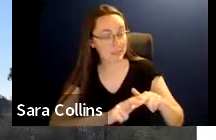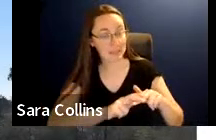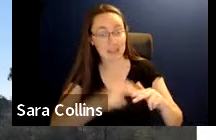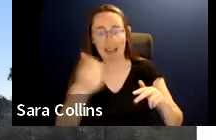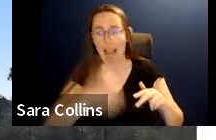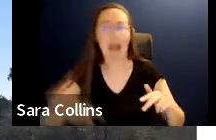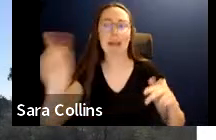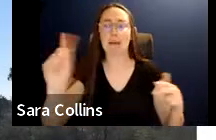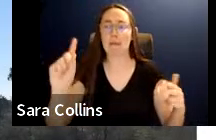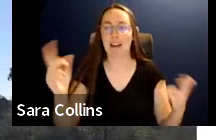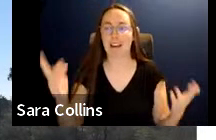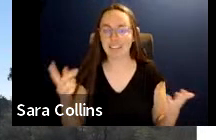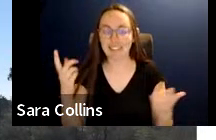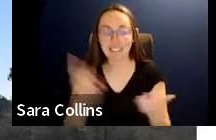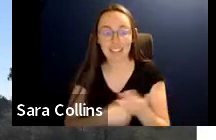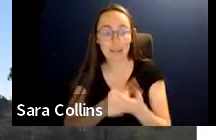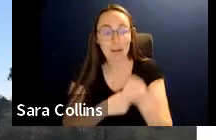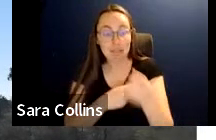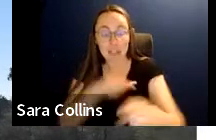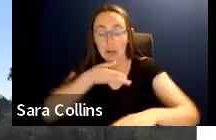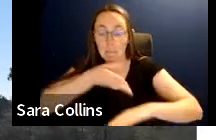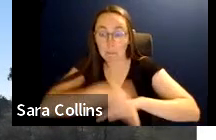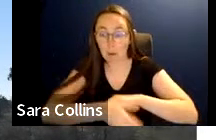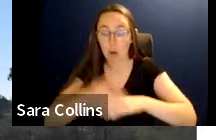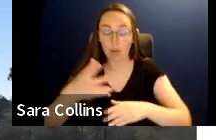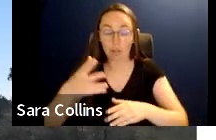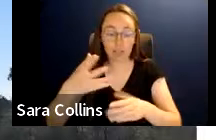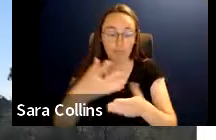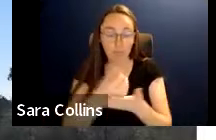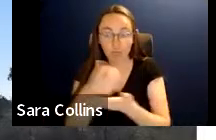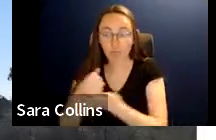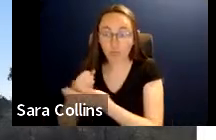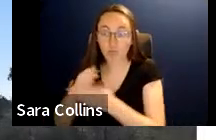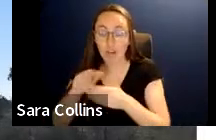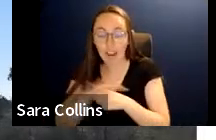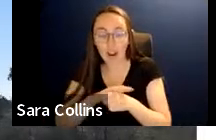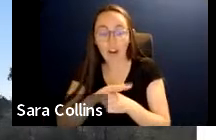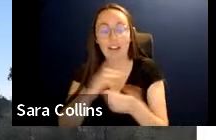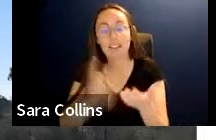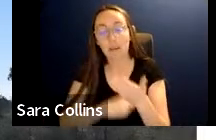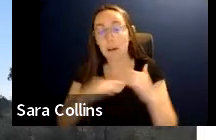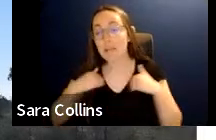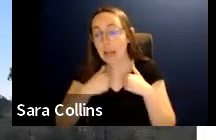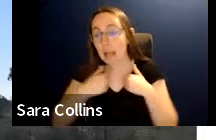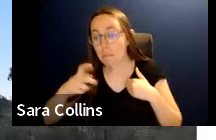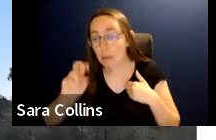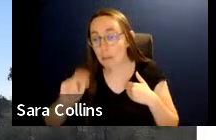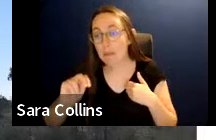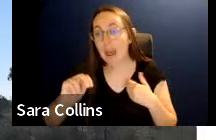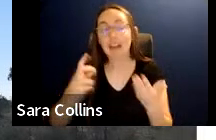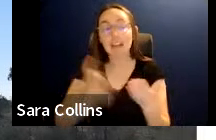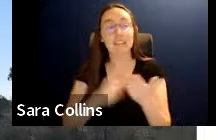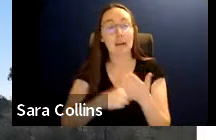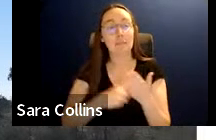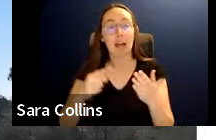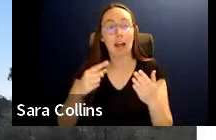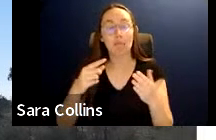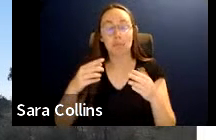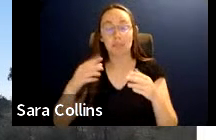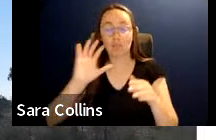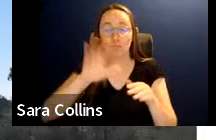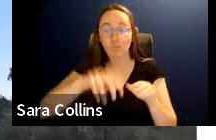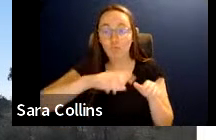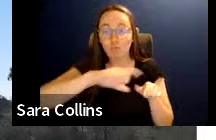this case, in our post-harvest area, sometimes in the animal pen, sometimes along the perimeter path. But again, the culture of